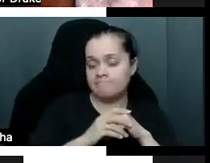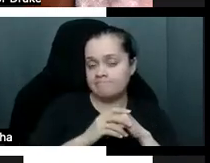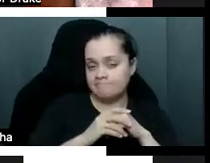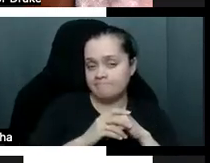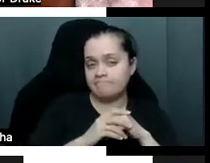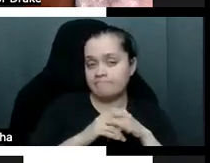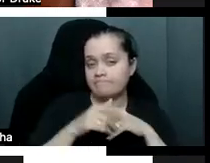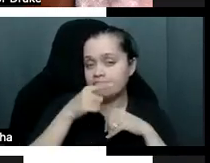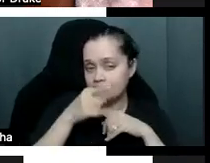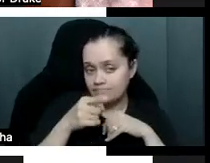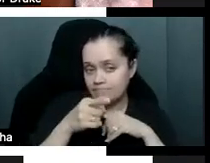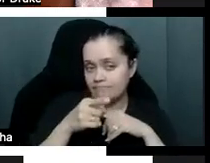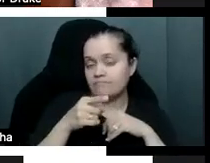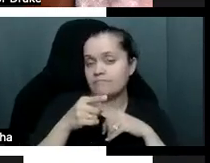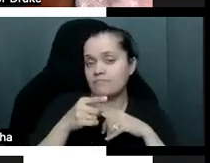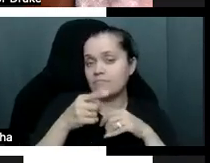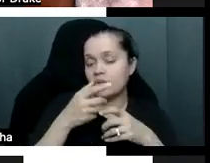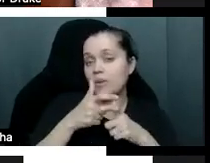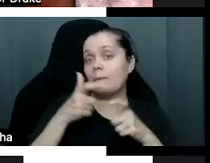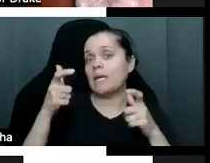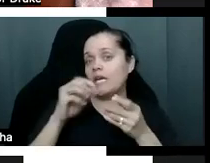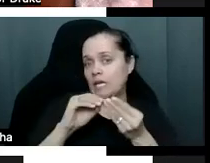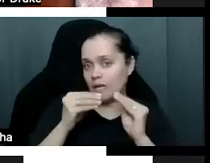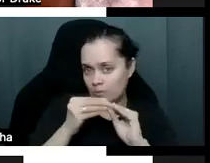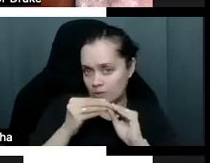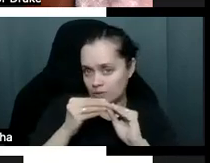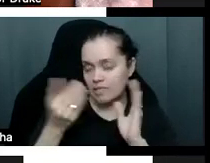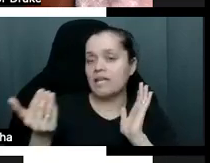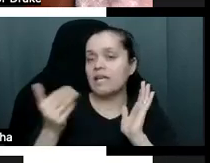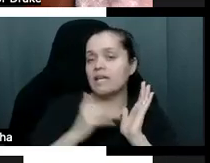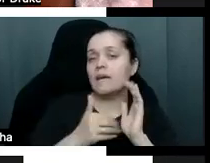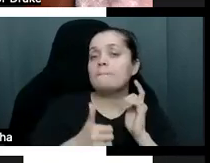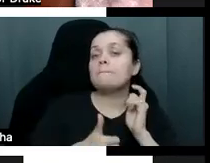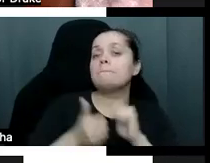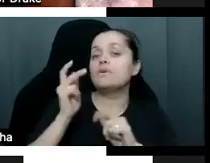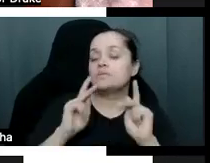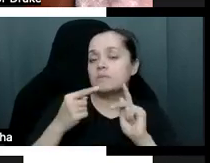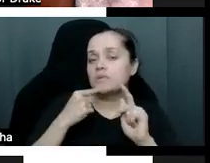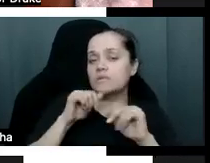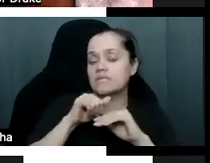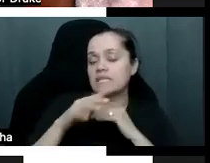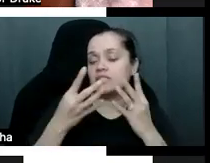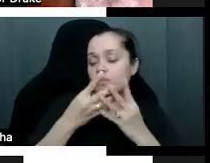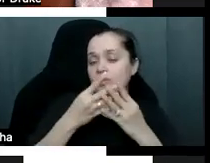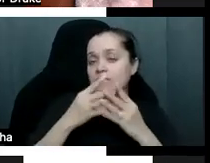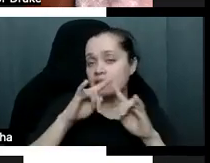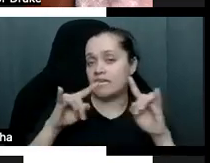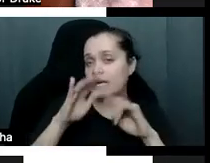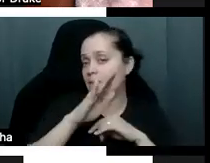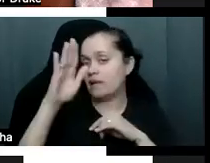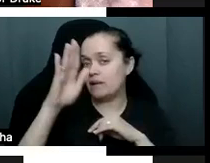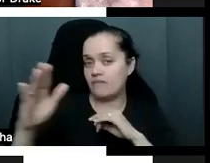So those would create big numbers. And again, most of the people sent to prison camp never actually came